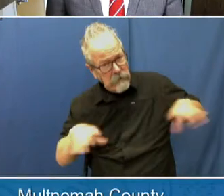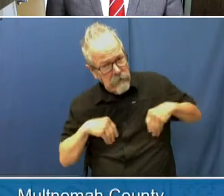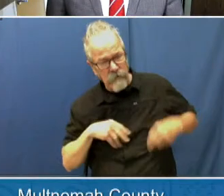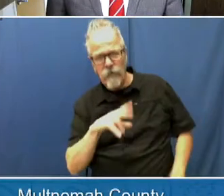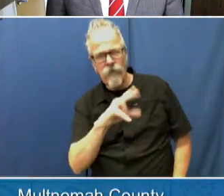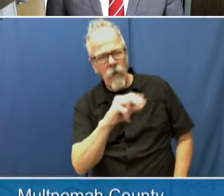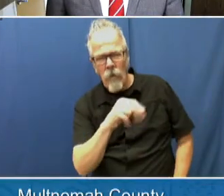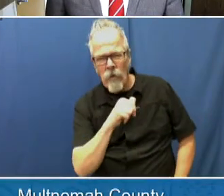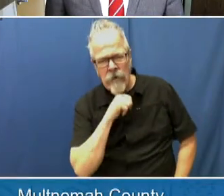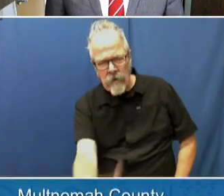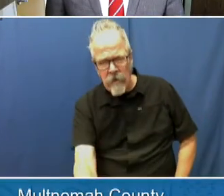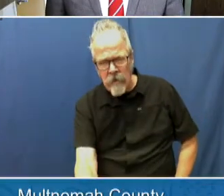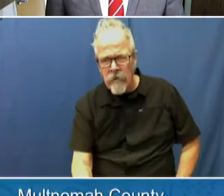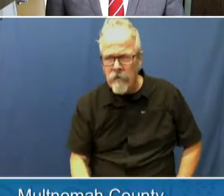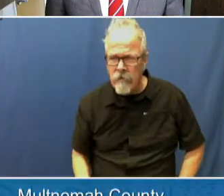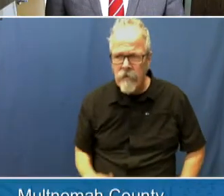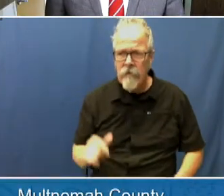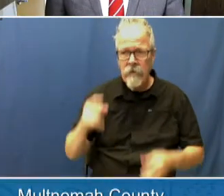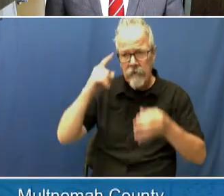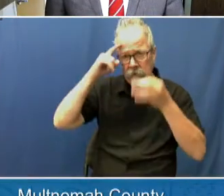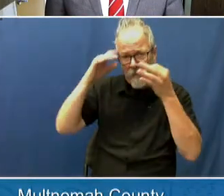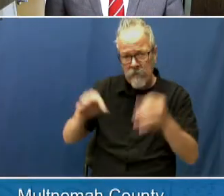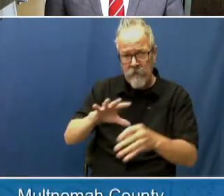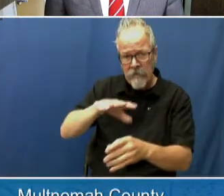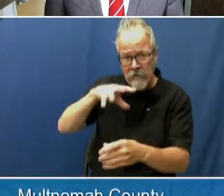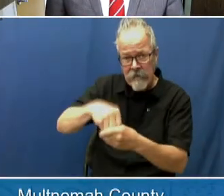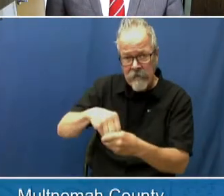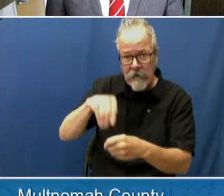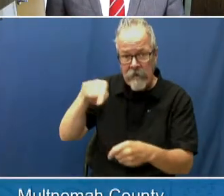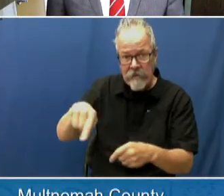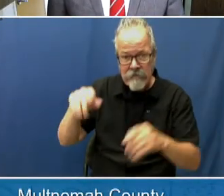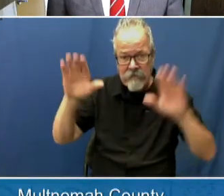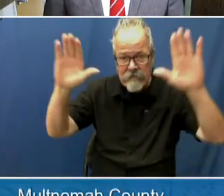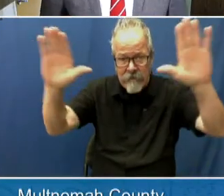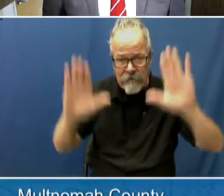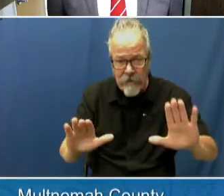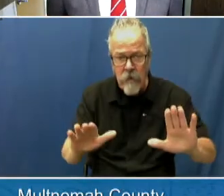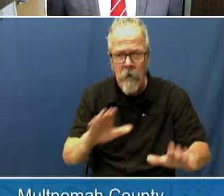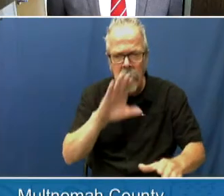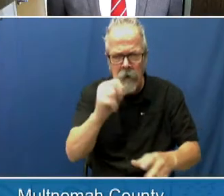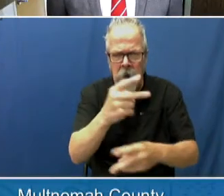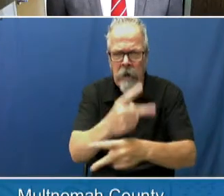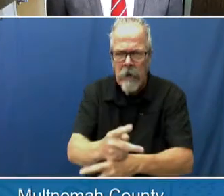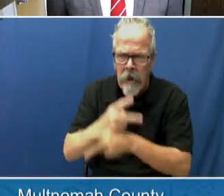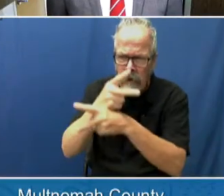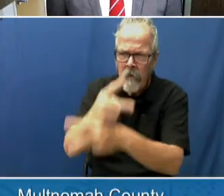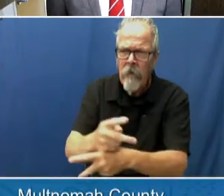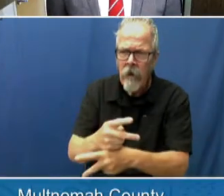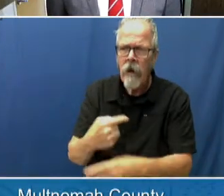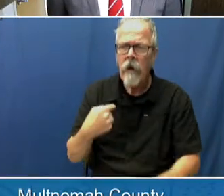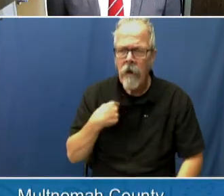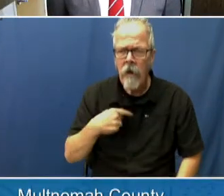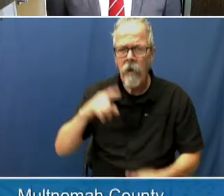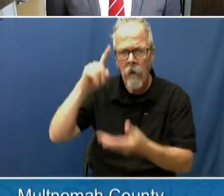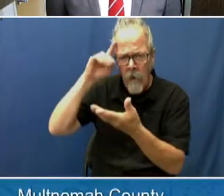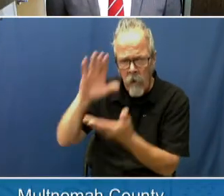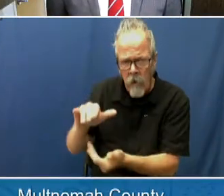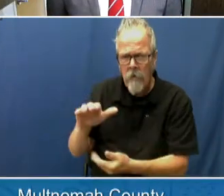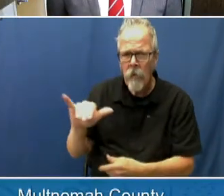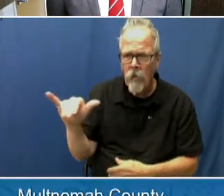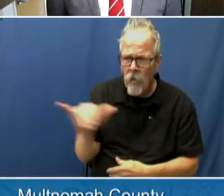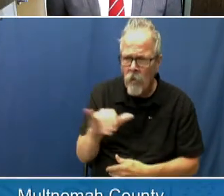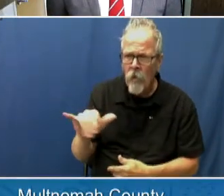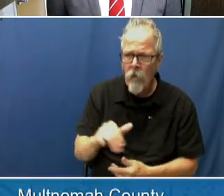of caution. They're also words of hope. Once more, thanks again to all attending today's event and for those that share